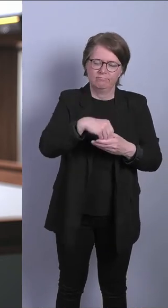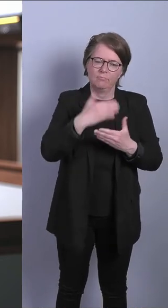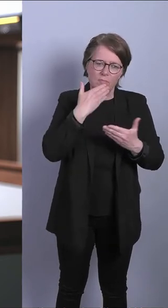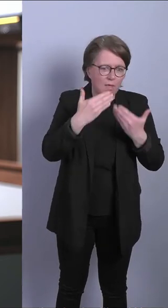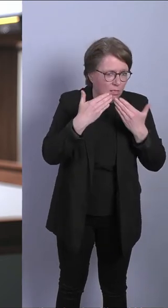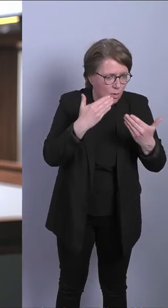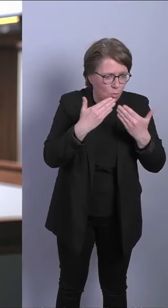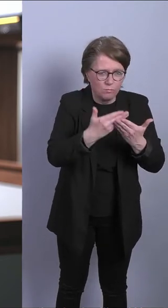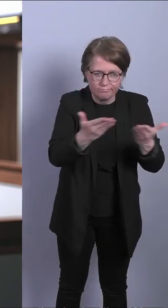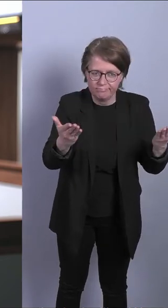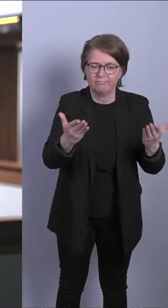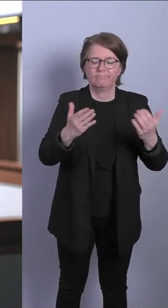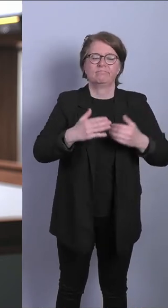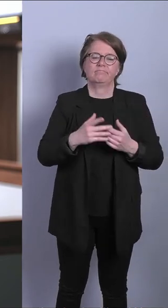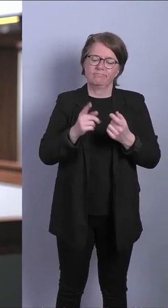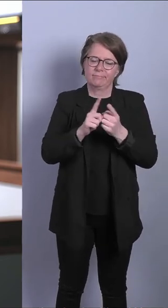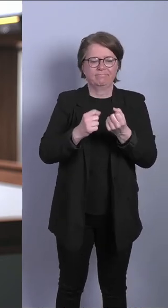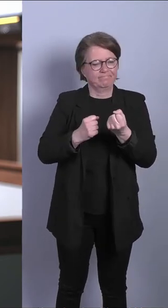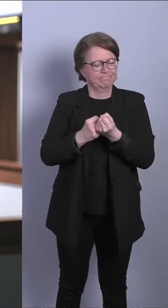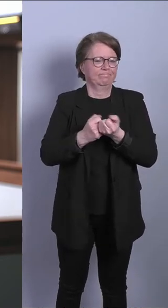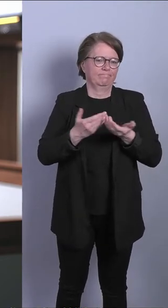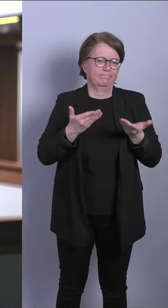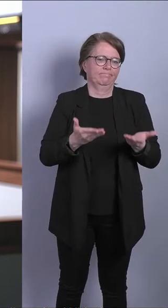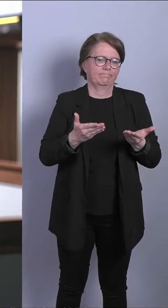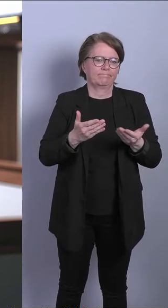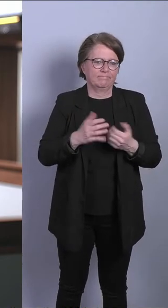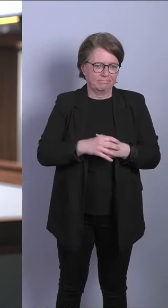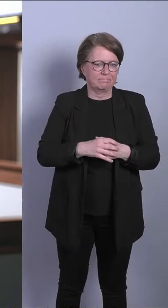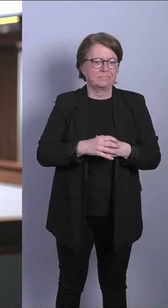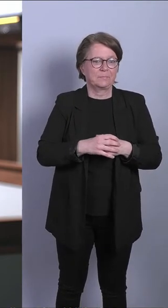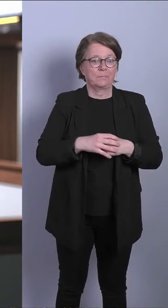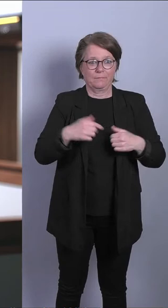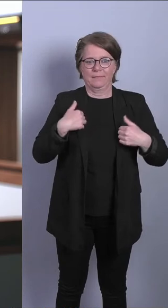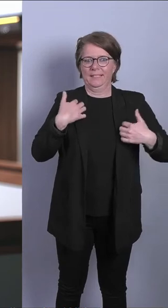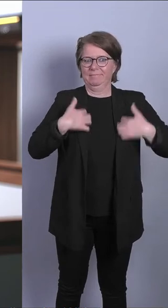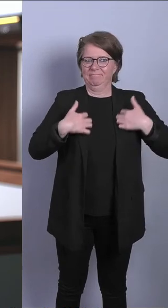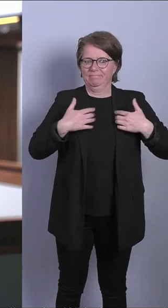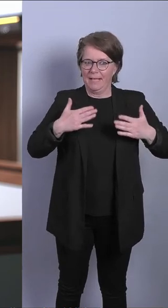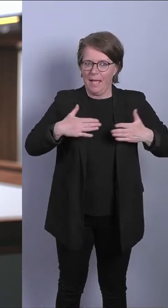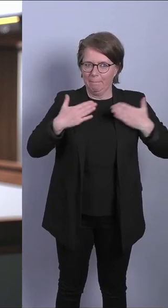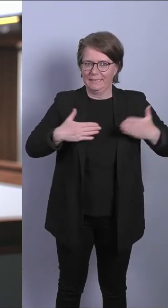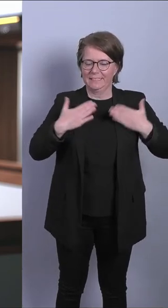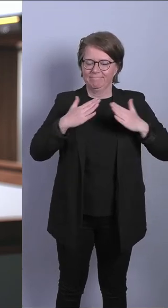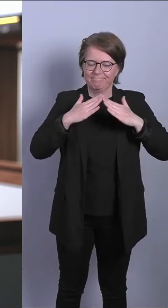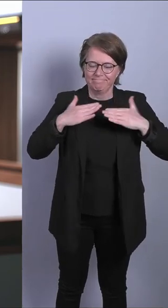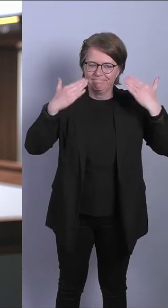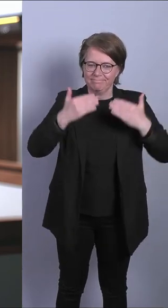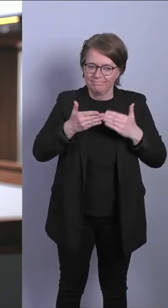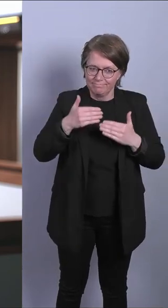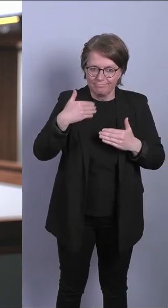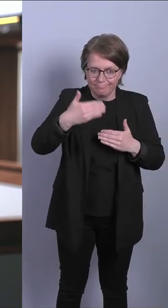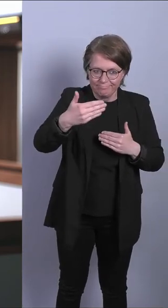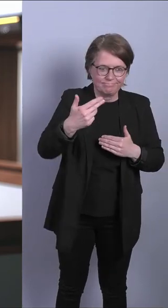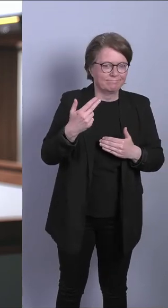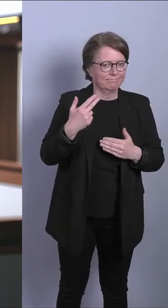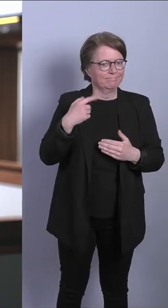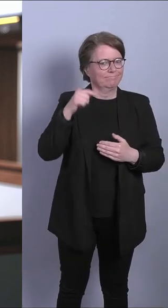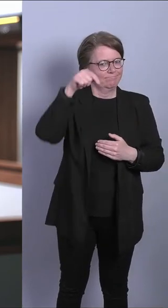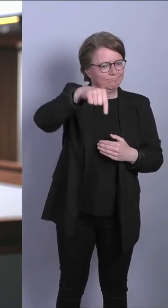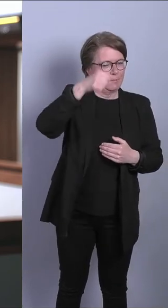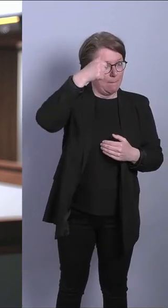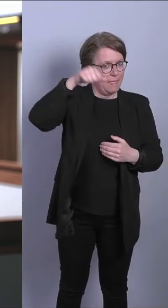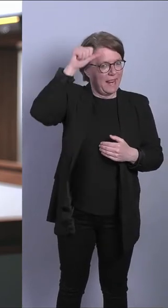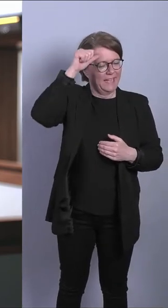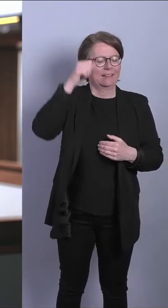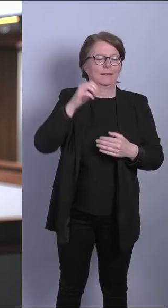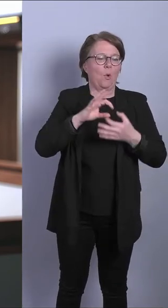participating countries for contributing to this. I'm looking forward to the competitions, and I'm looking forward to seeing many of